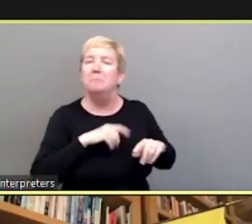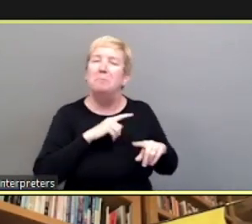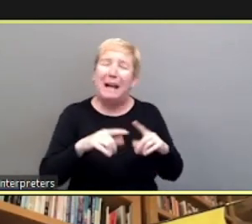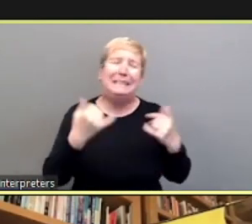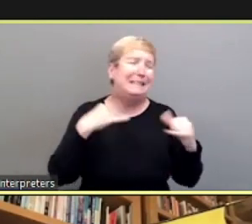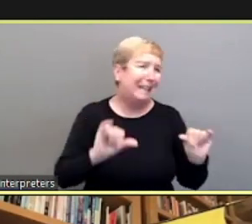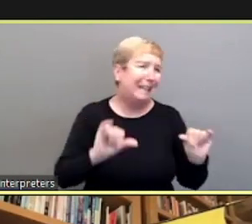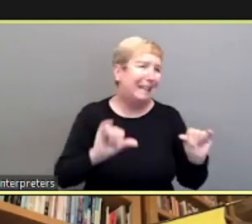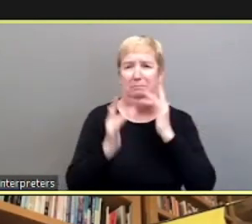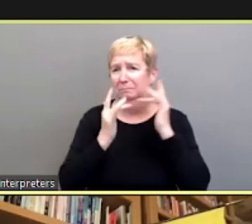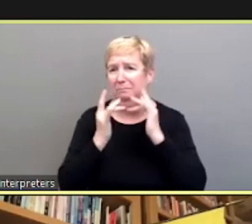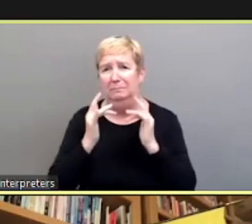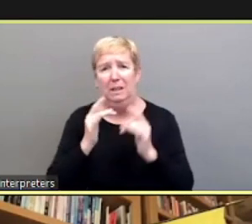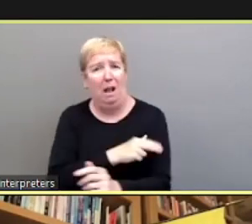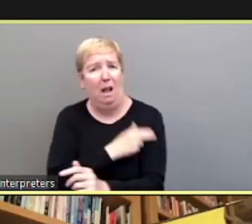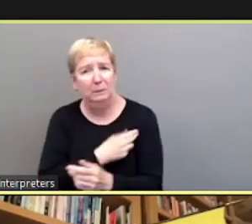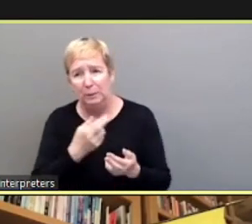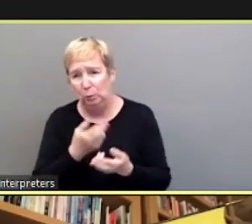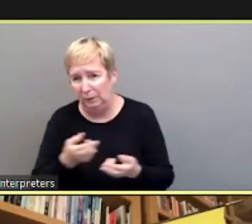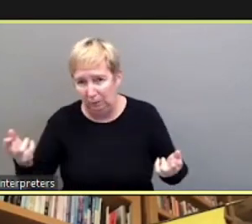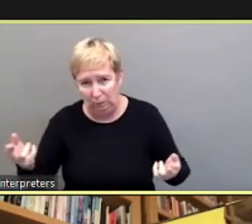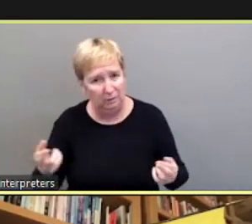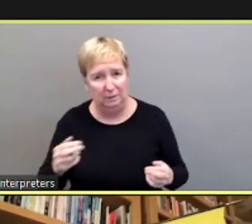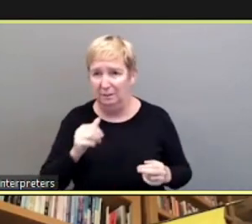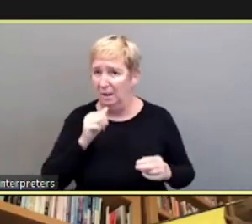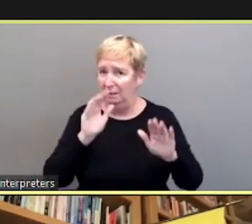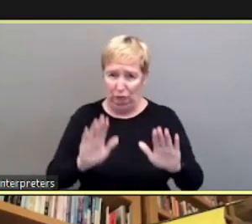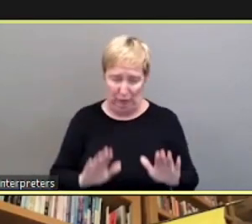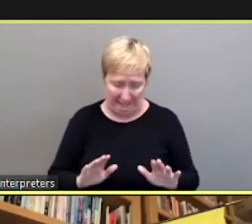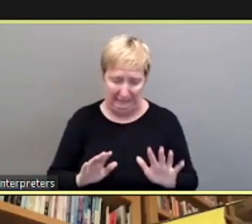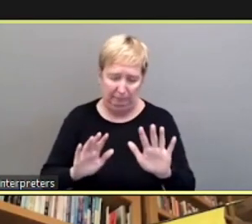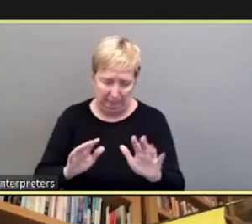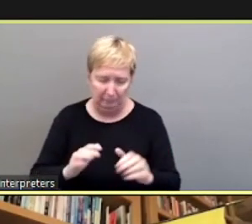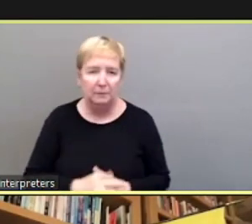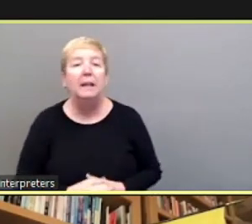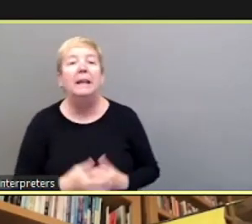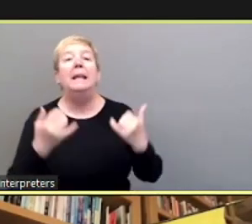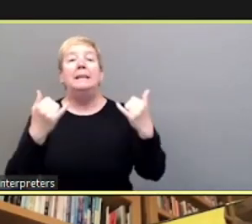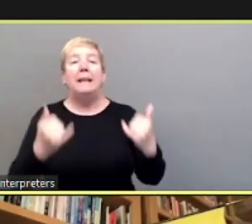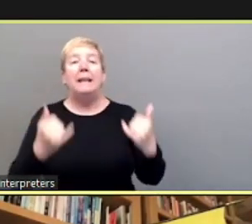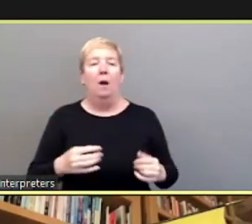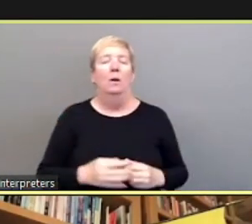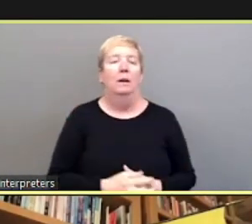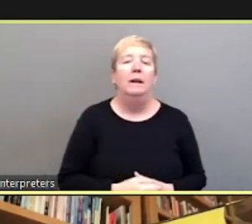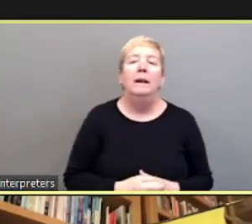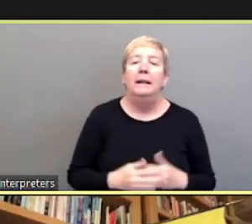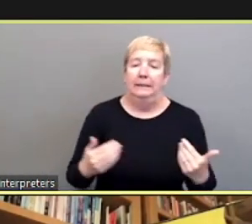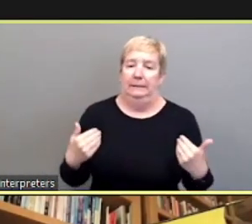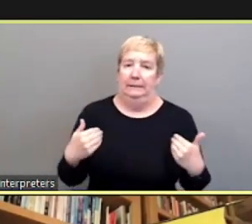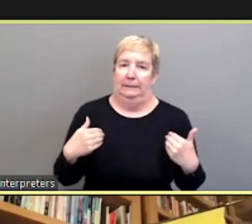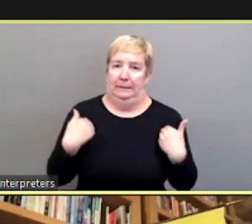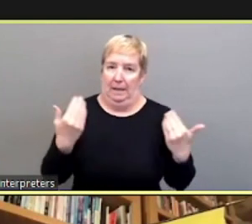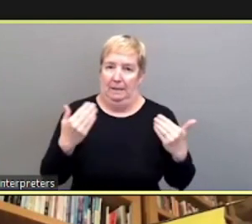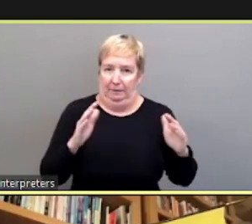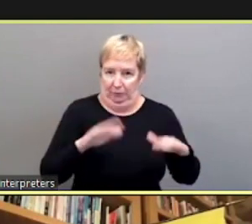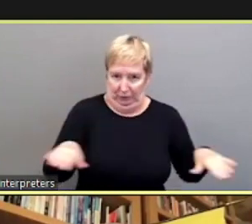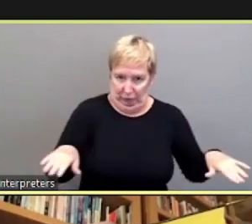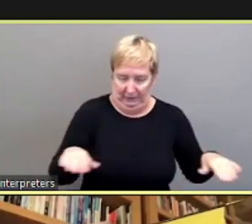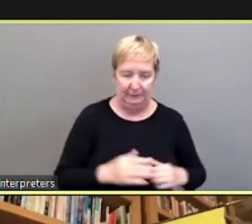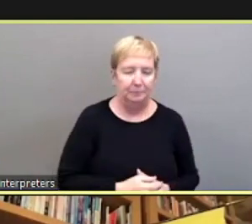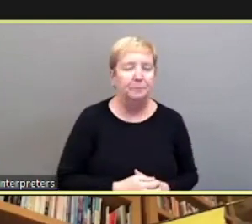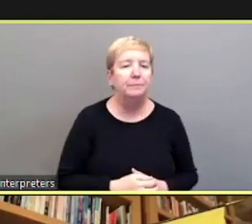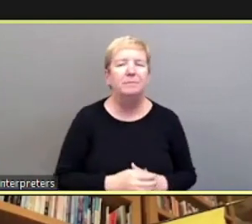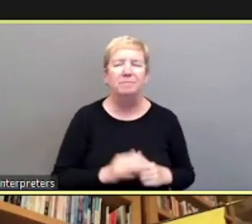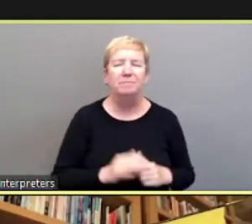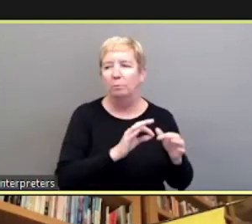hospitals. On the next slide, we're going to look at cases pediatric cases. This is just to follow up on Christine's